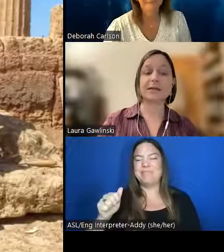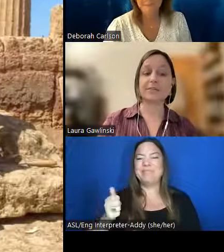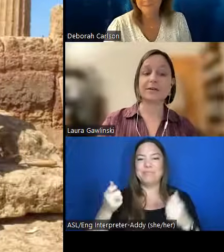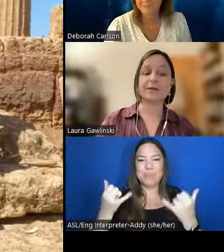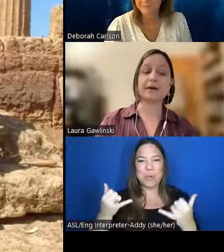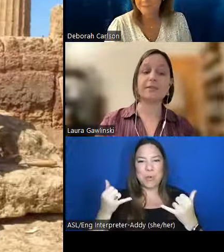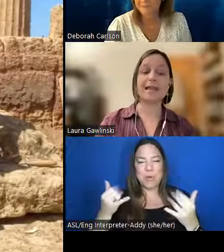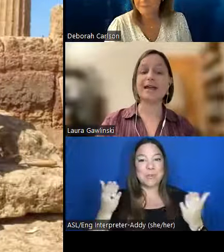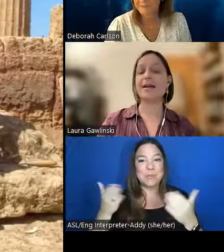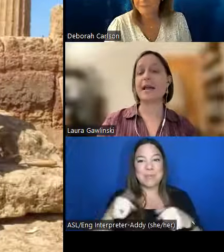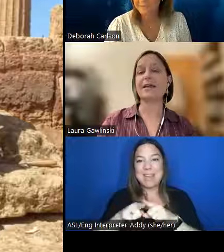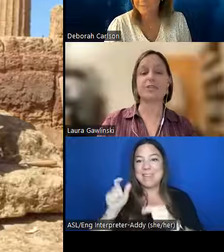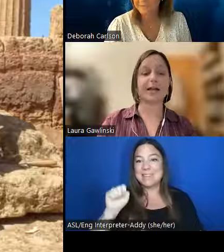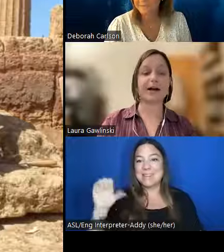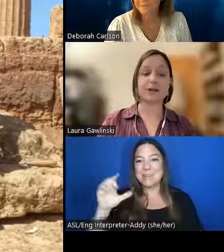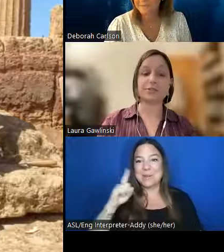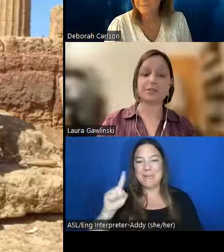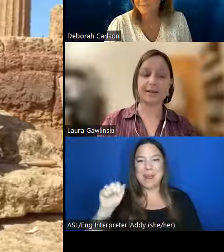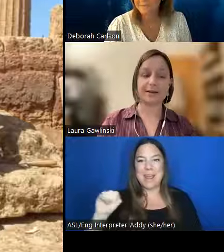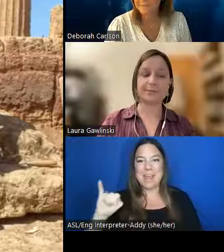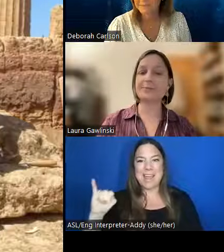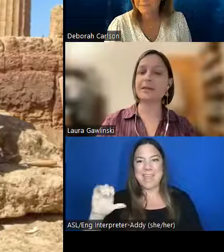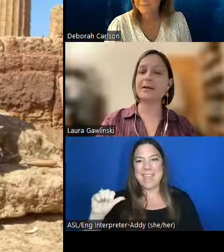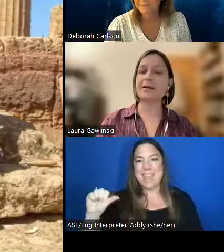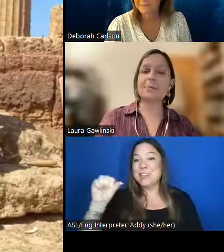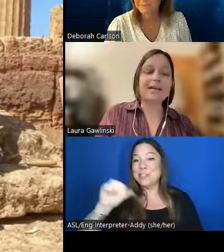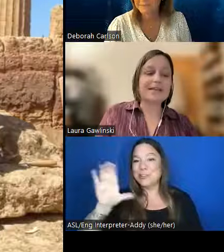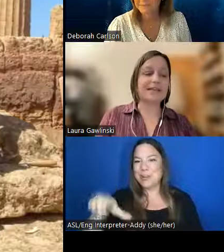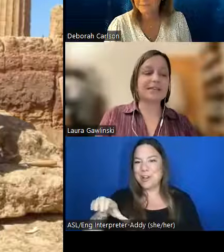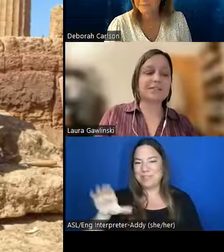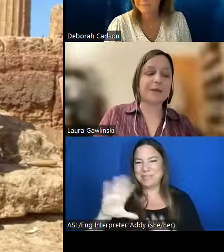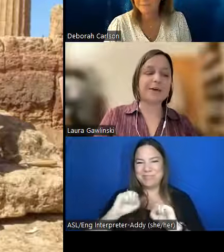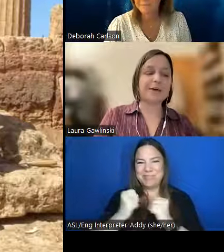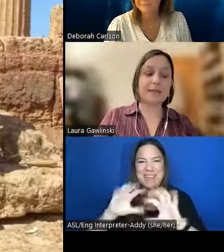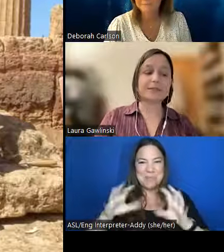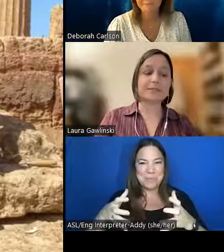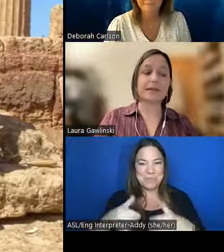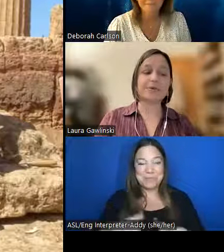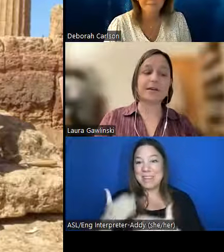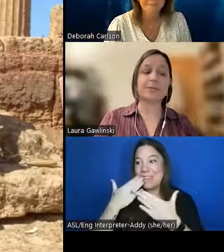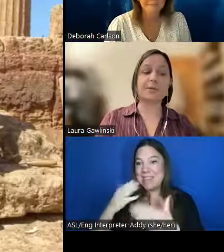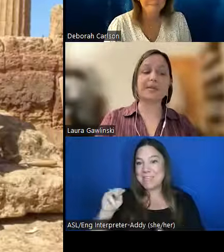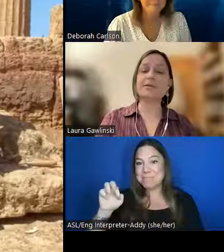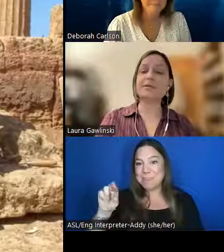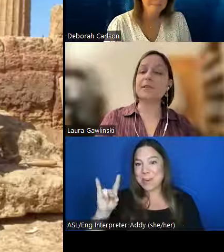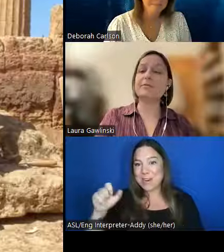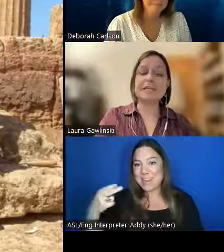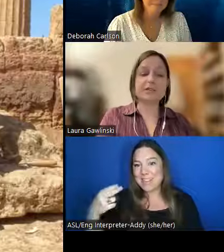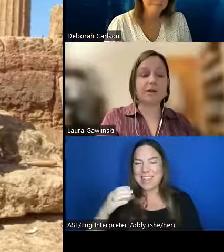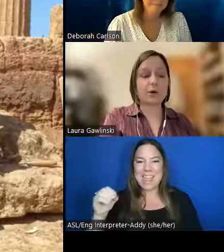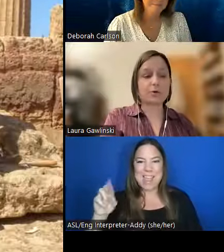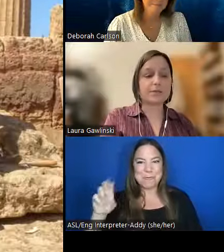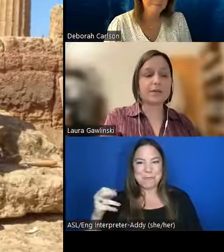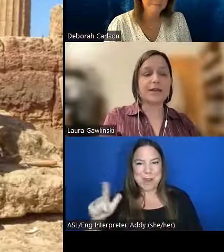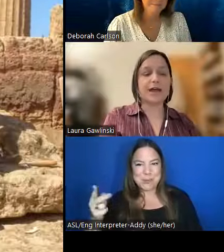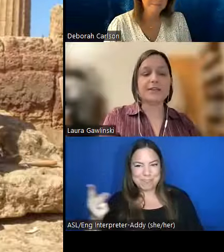the Secretary of the AIA Chicago Society. Many thanks to Meredith Langlitz and Rachel Mead for the invitation